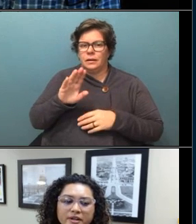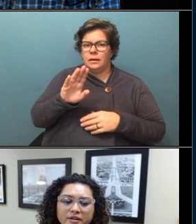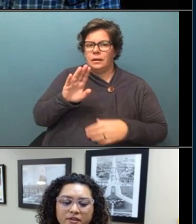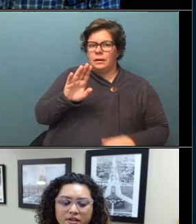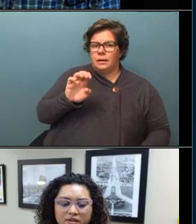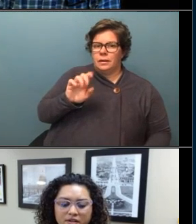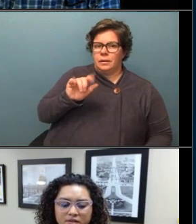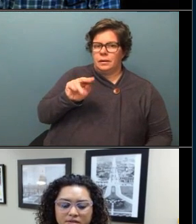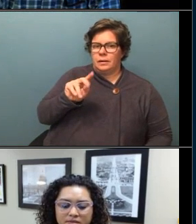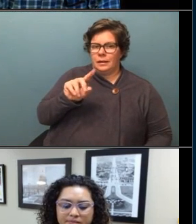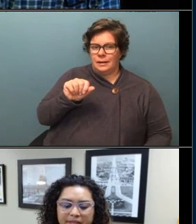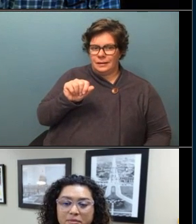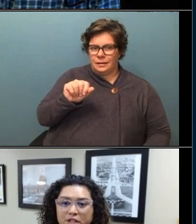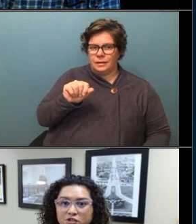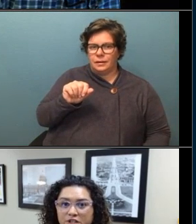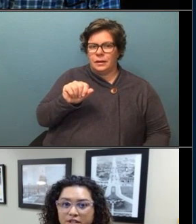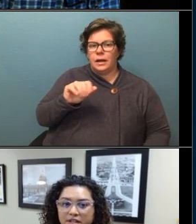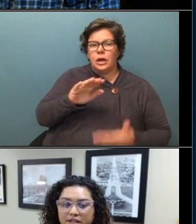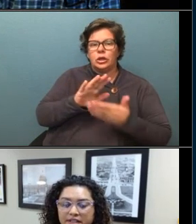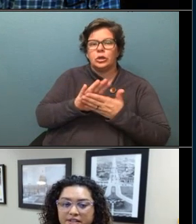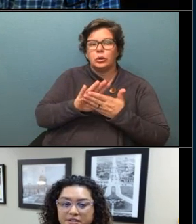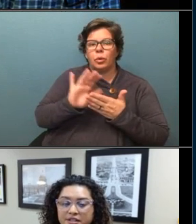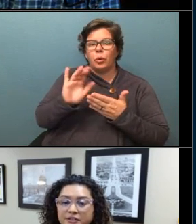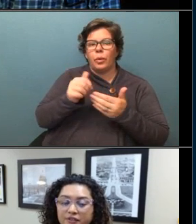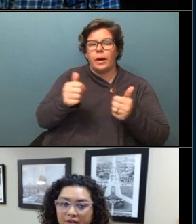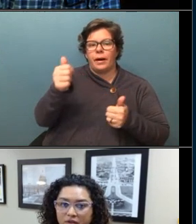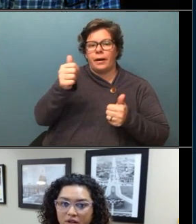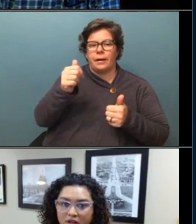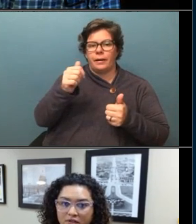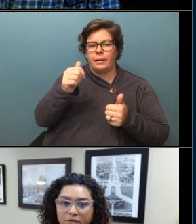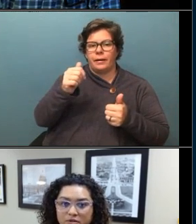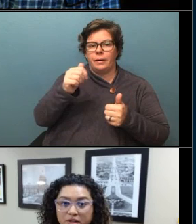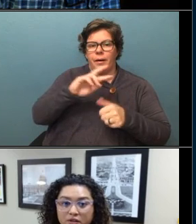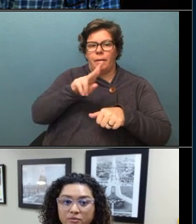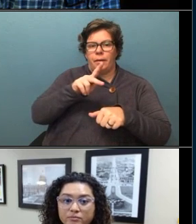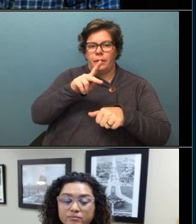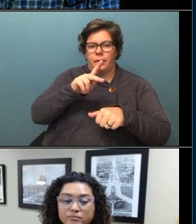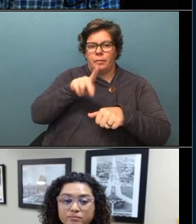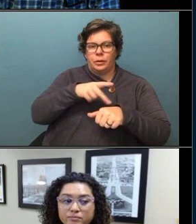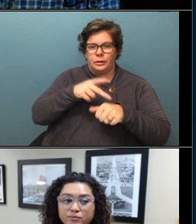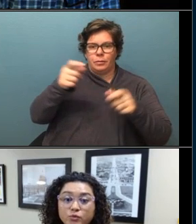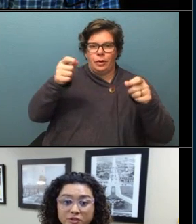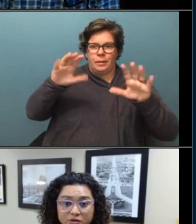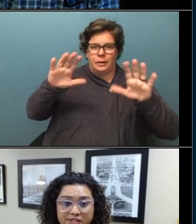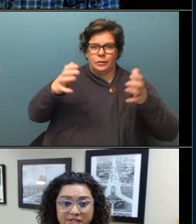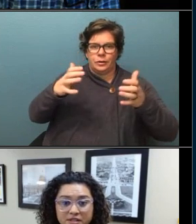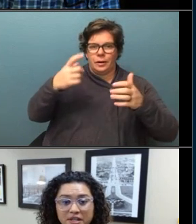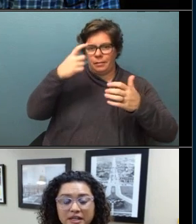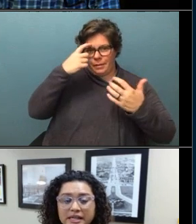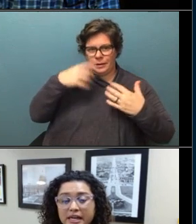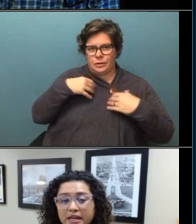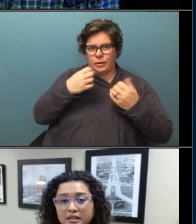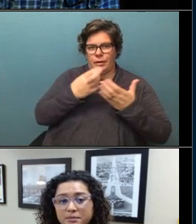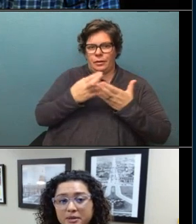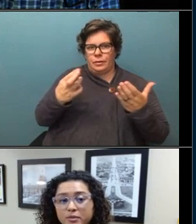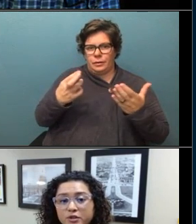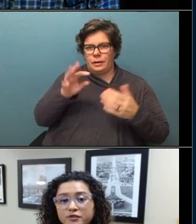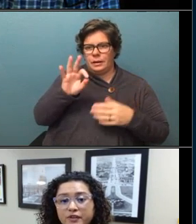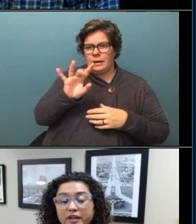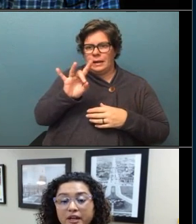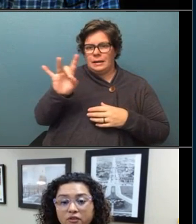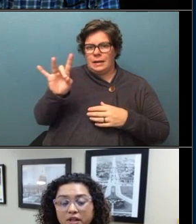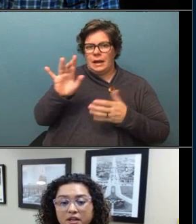schools where the administration is in favor of mental health resources, 988 is